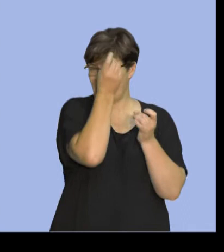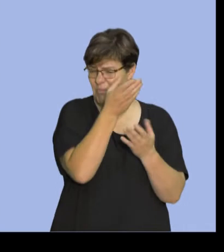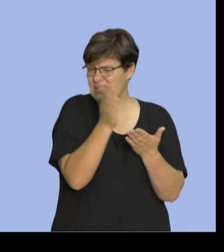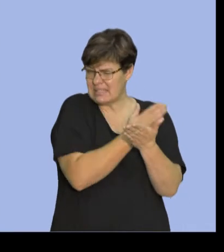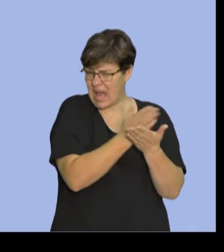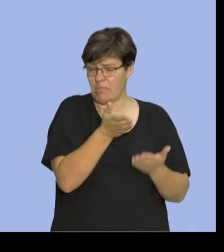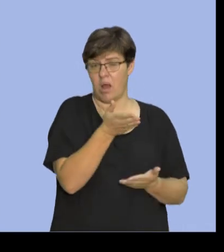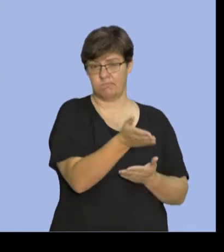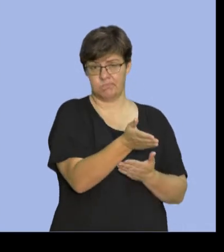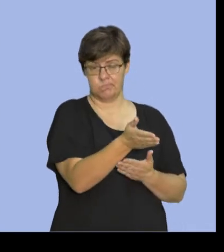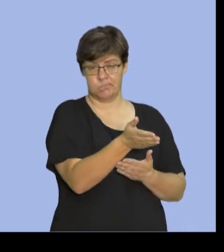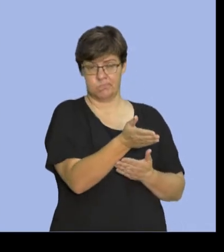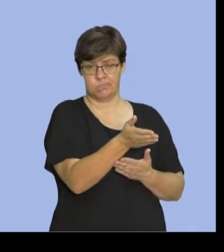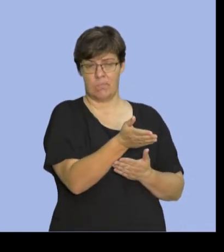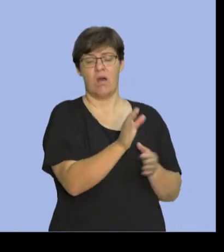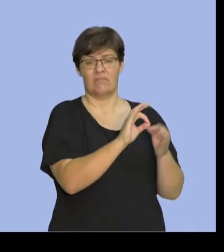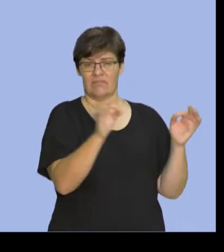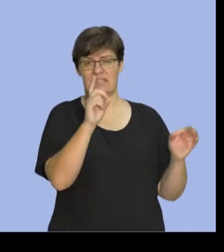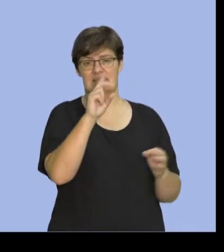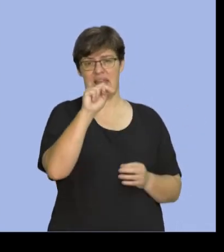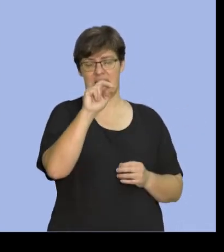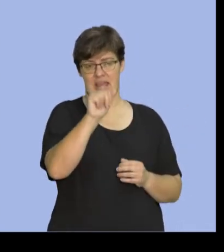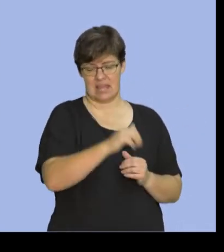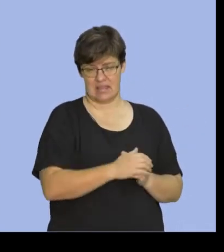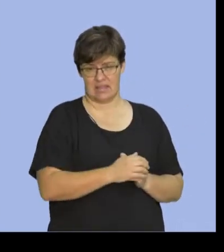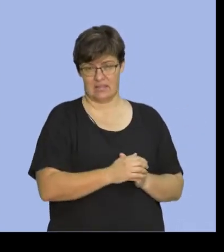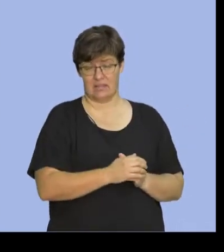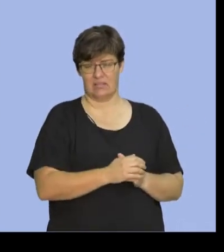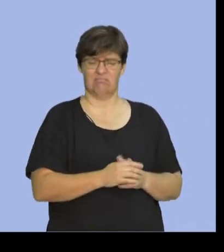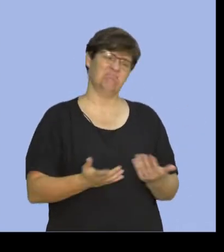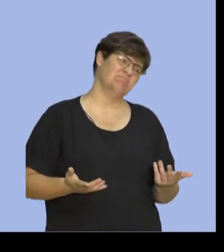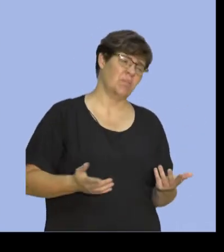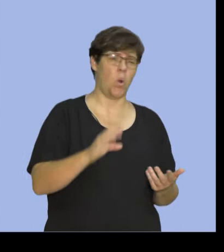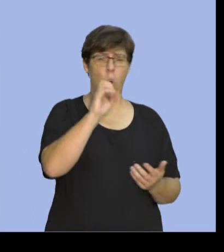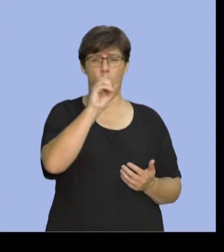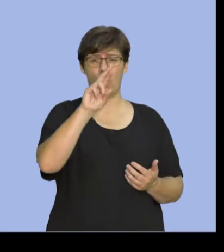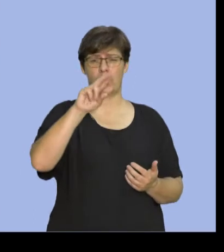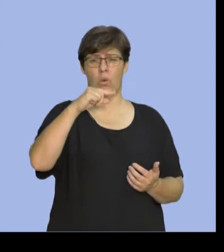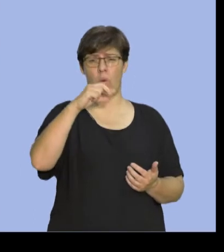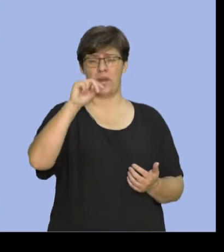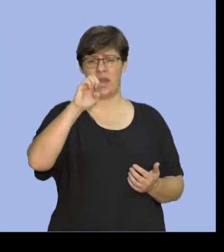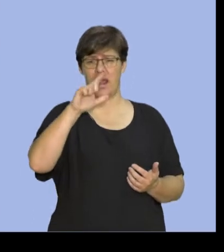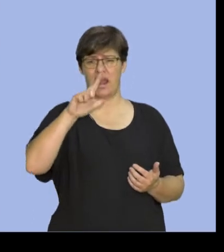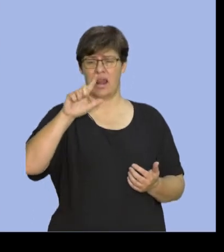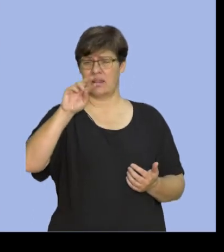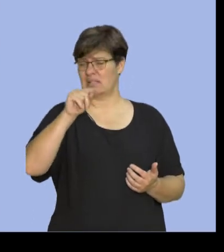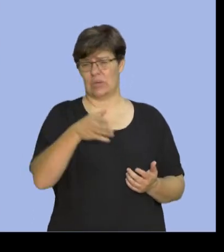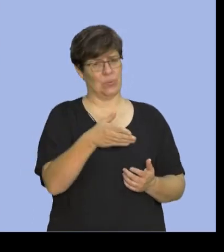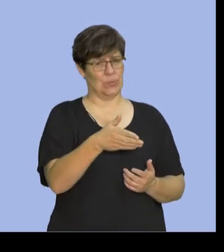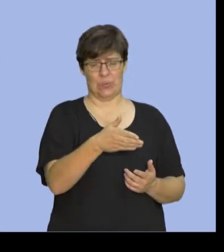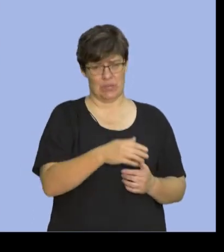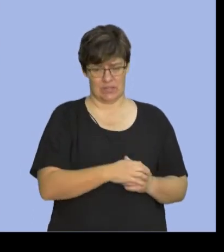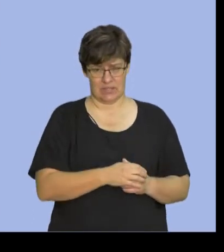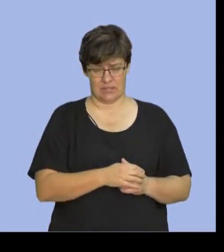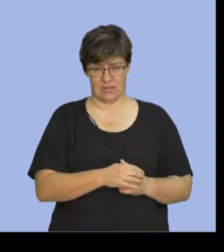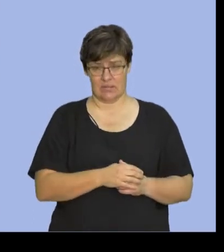of strands of DNA. No significant organelle bound by a membrane in these. However,